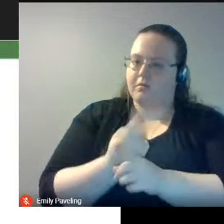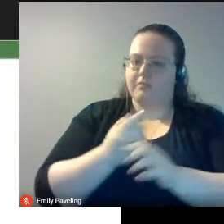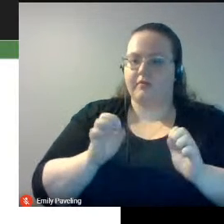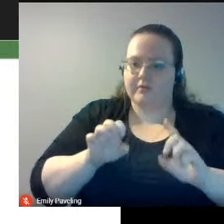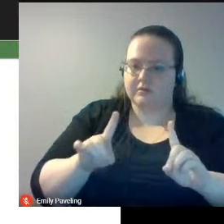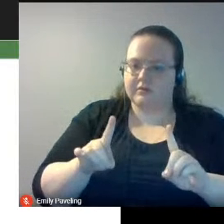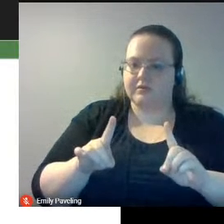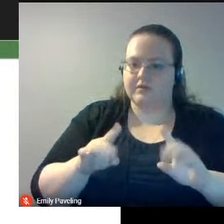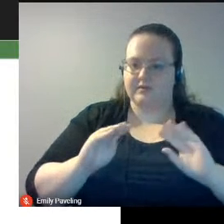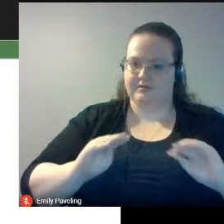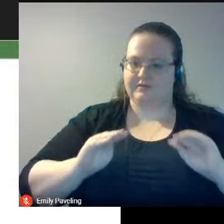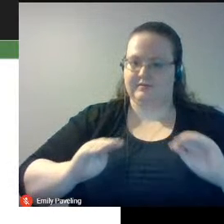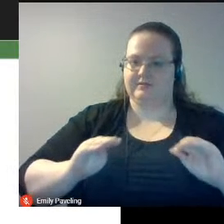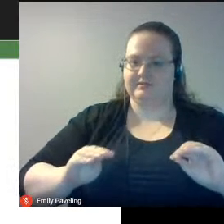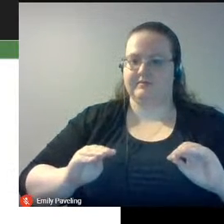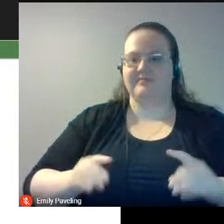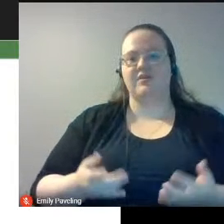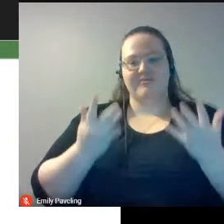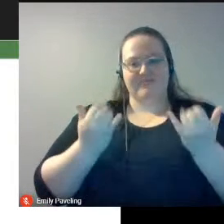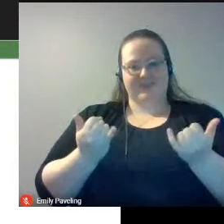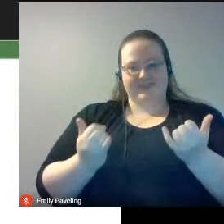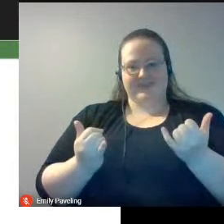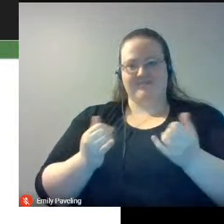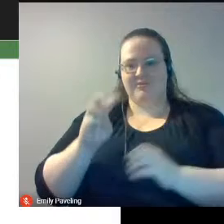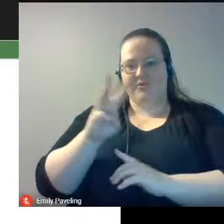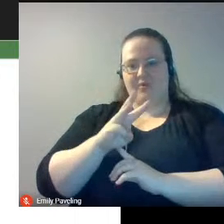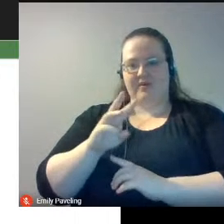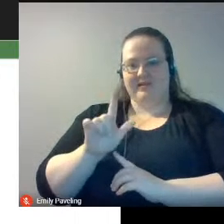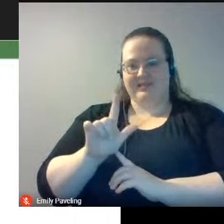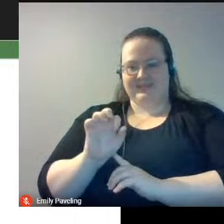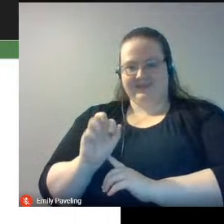refer to the video linked on the slide for more information.